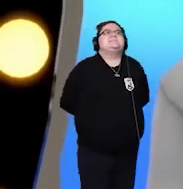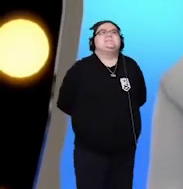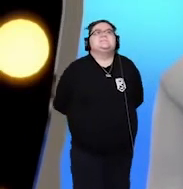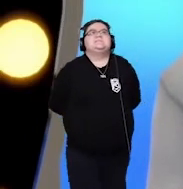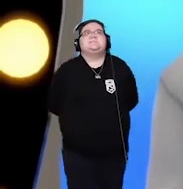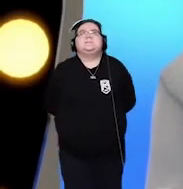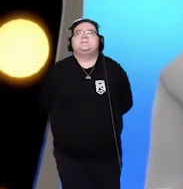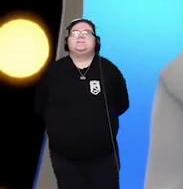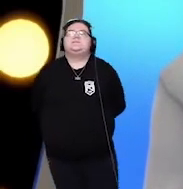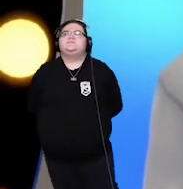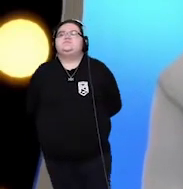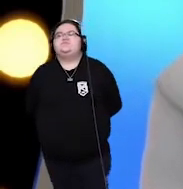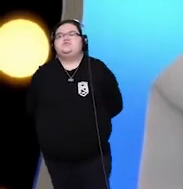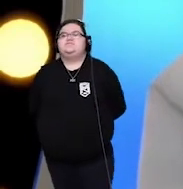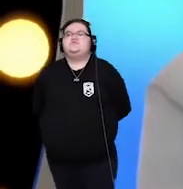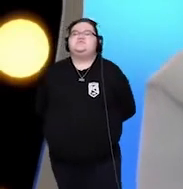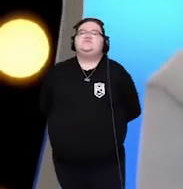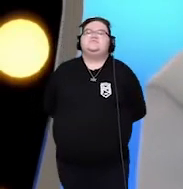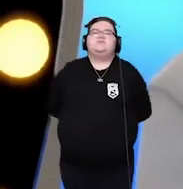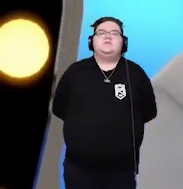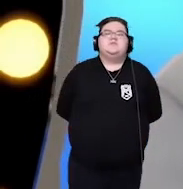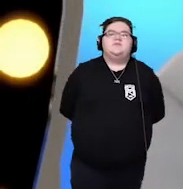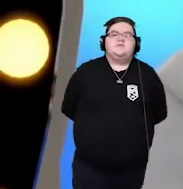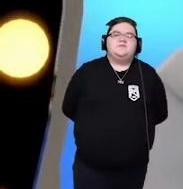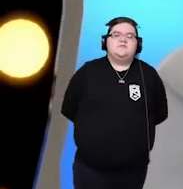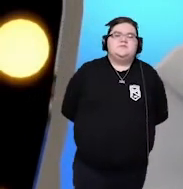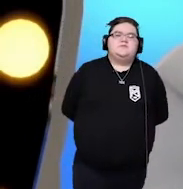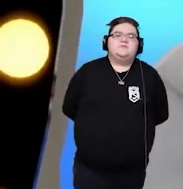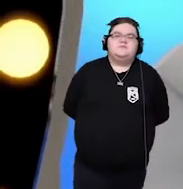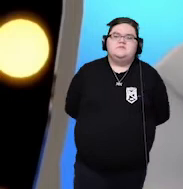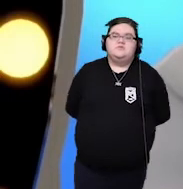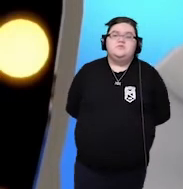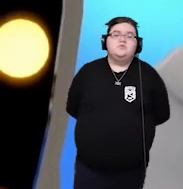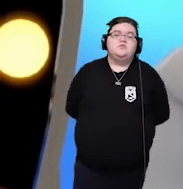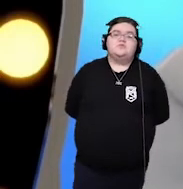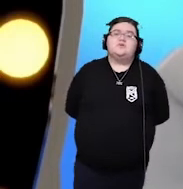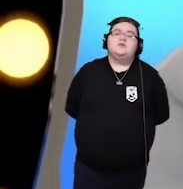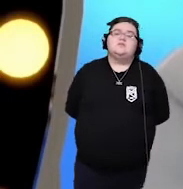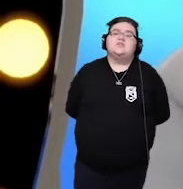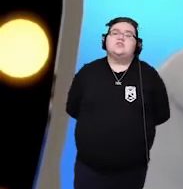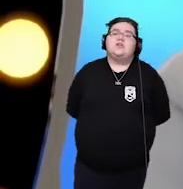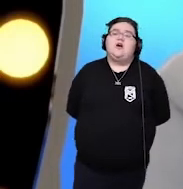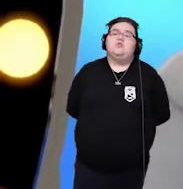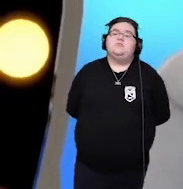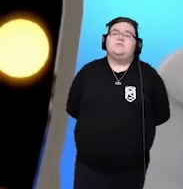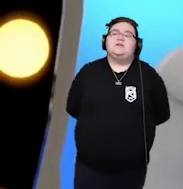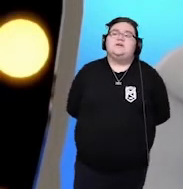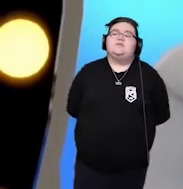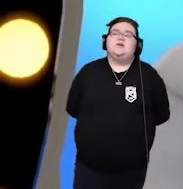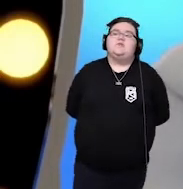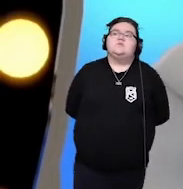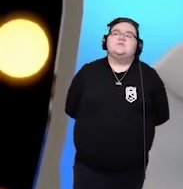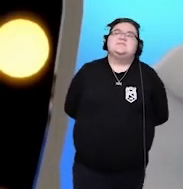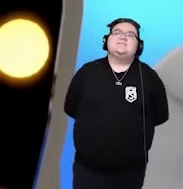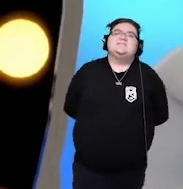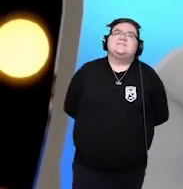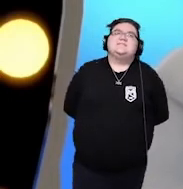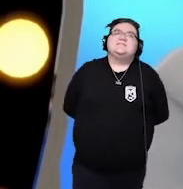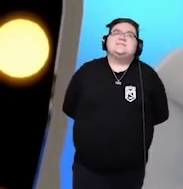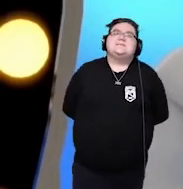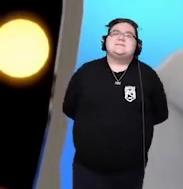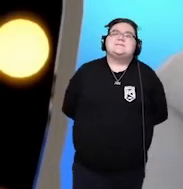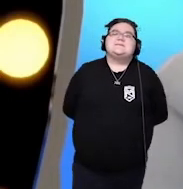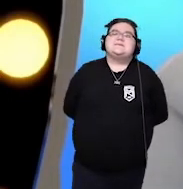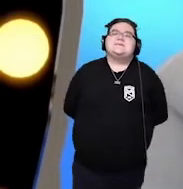let's think. What else is there? Harp. Triangle. Ooh, the triangle's a good shout, but I don't know. I'm